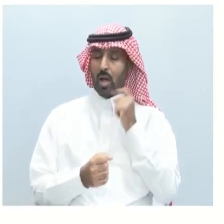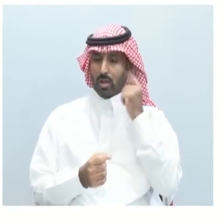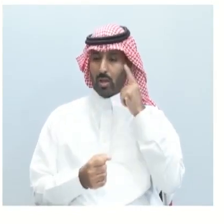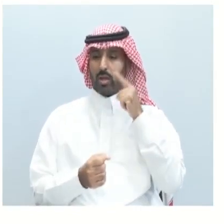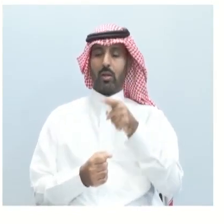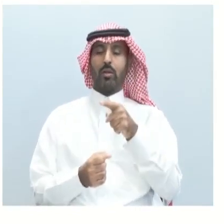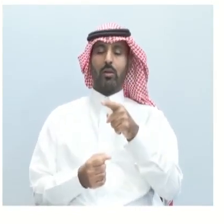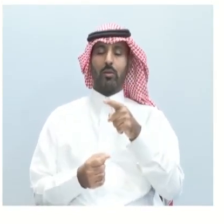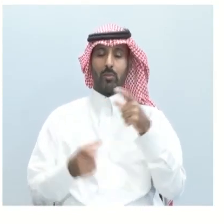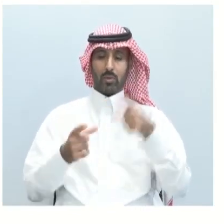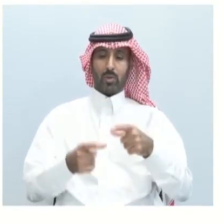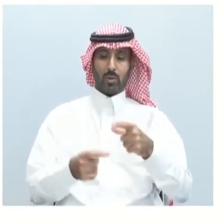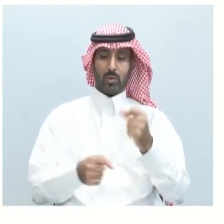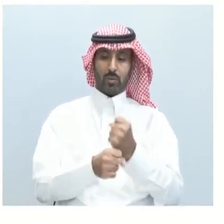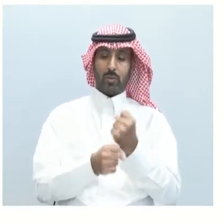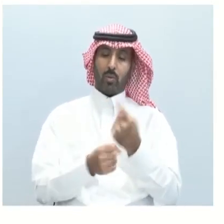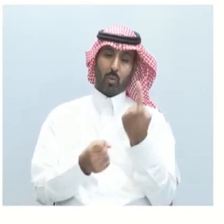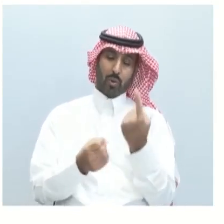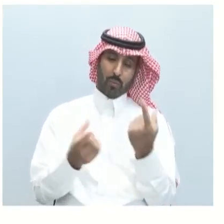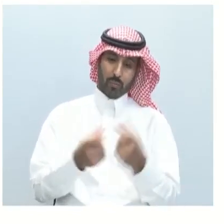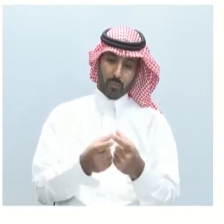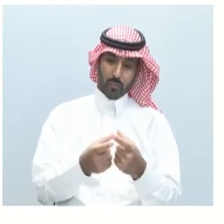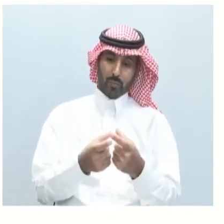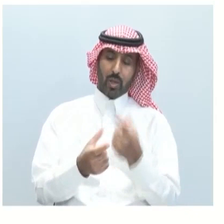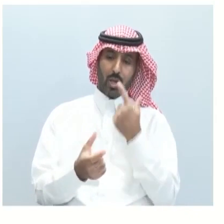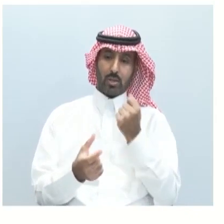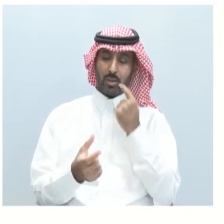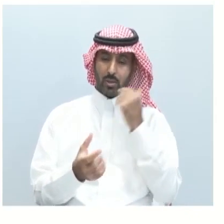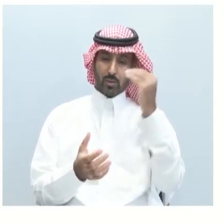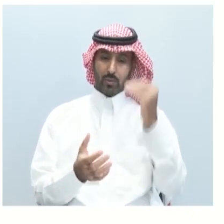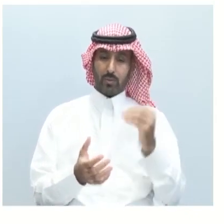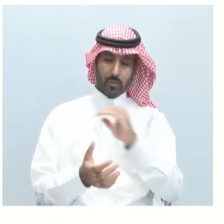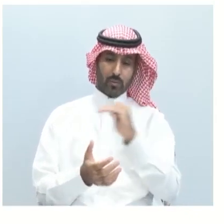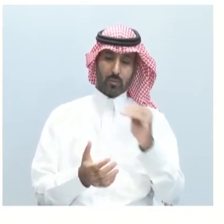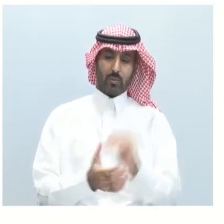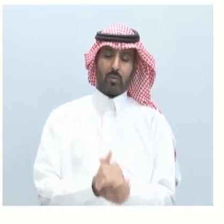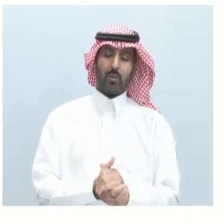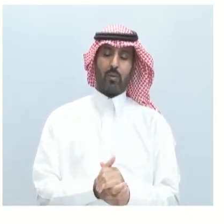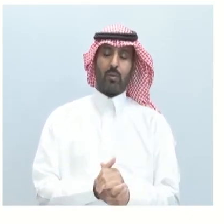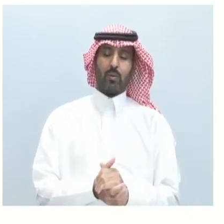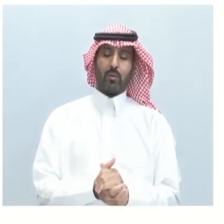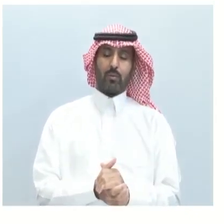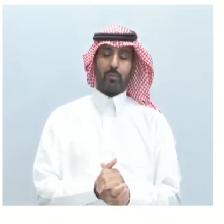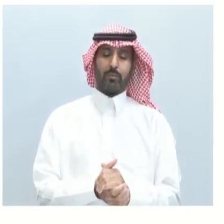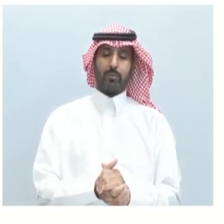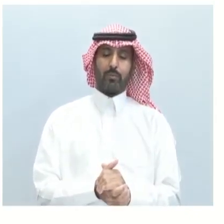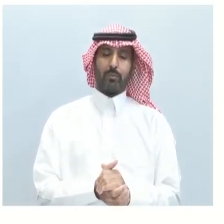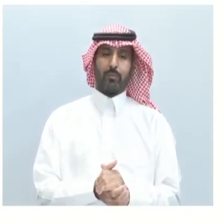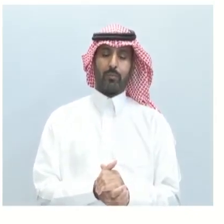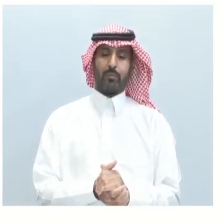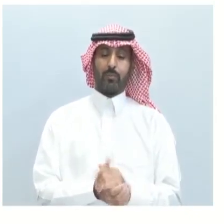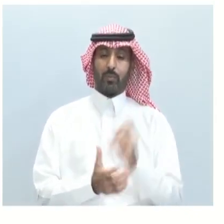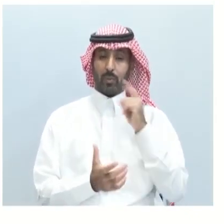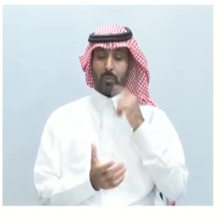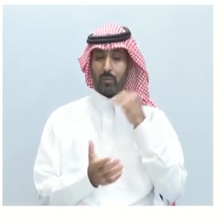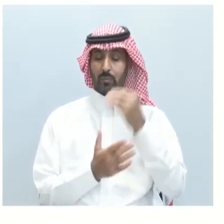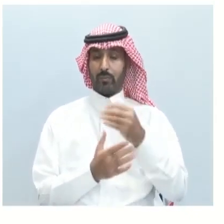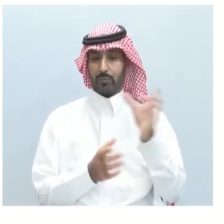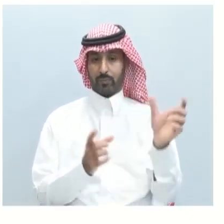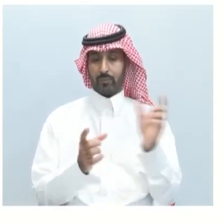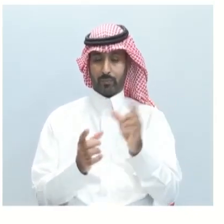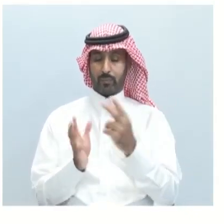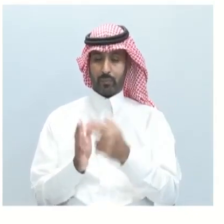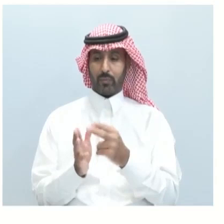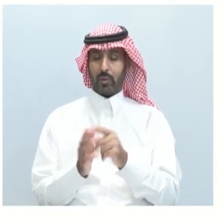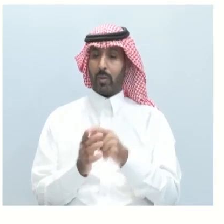that being a team member is important. This is a simple statement that I used, and we have the basic idea of our unit, which